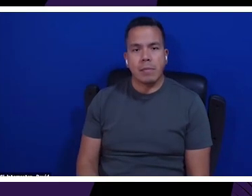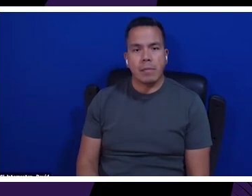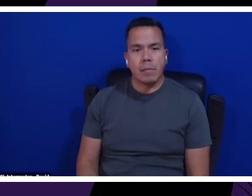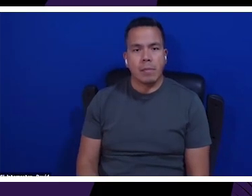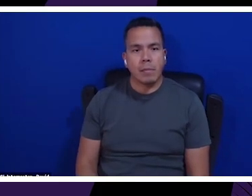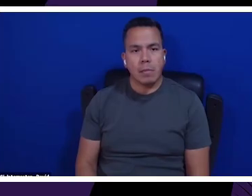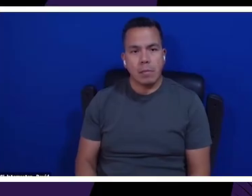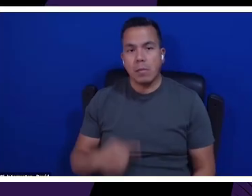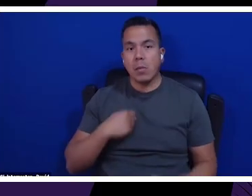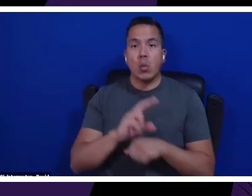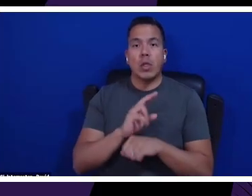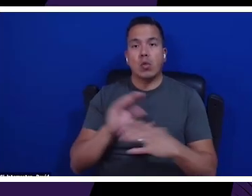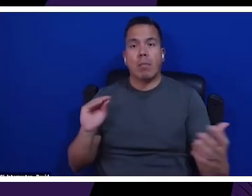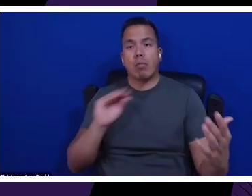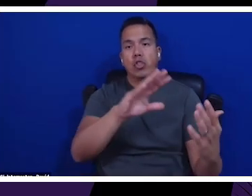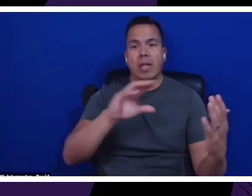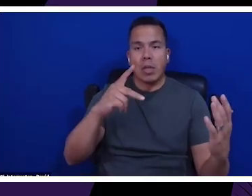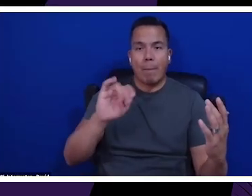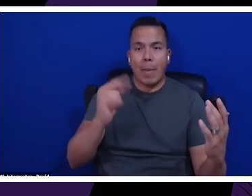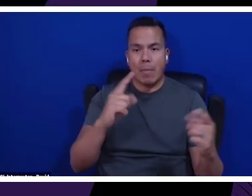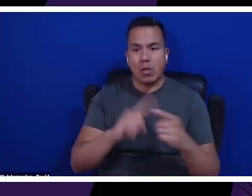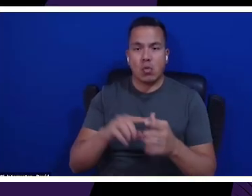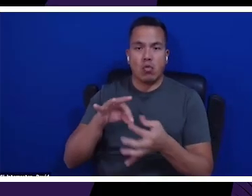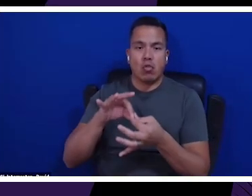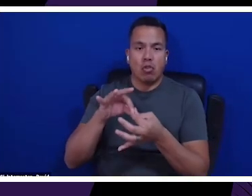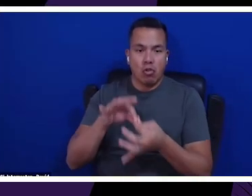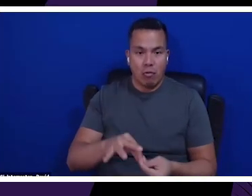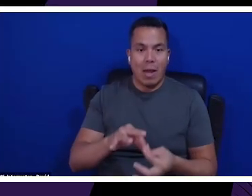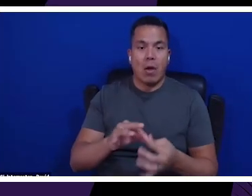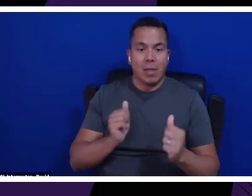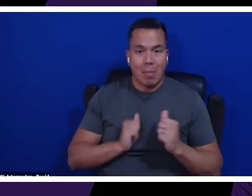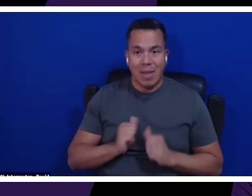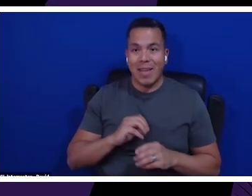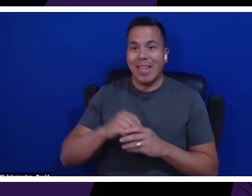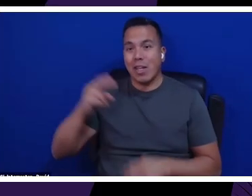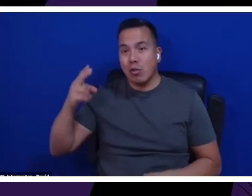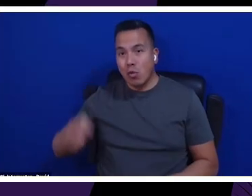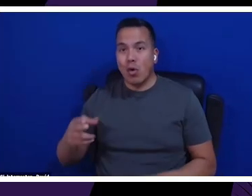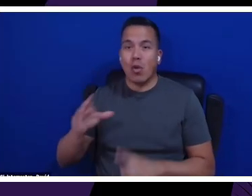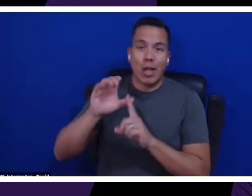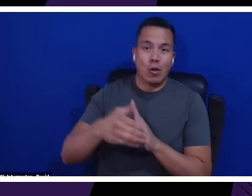And we use projection mapping to ground the play's action in historical and cultural context.